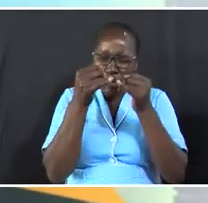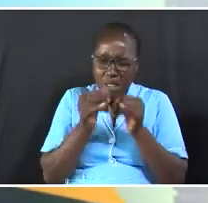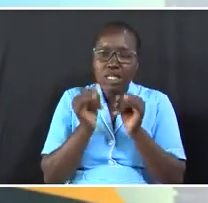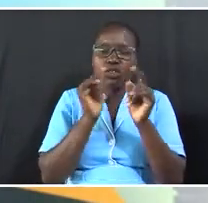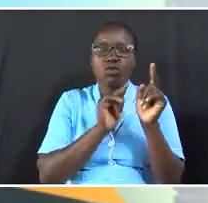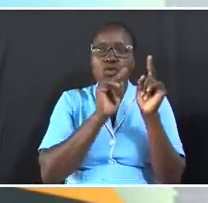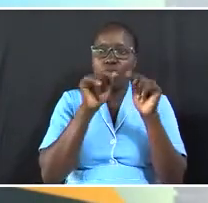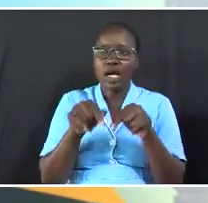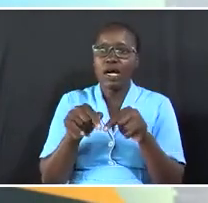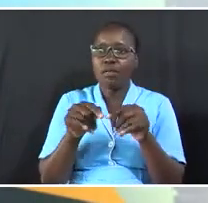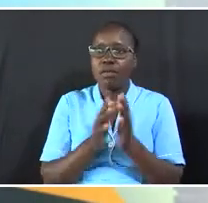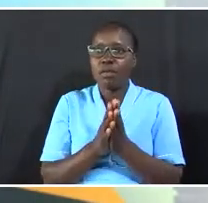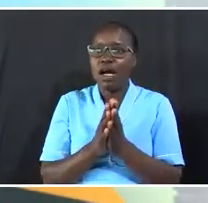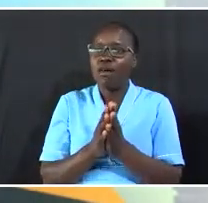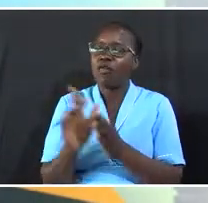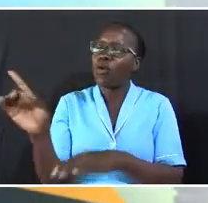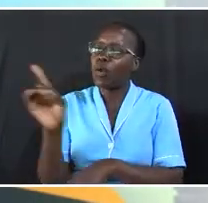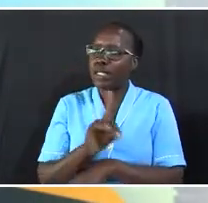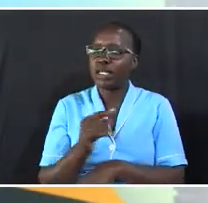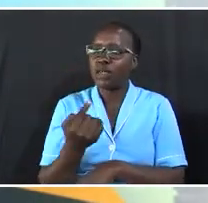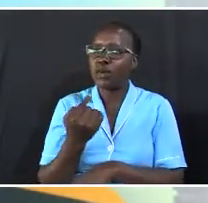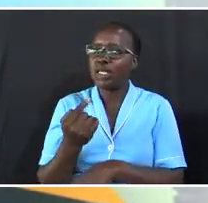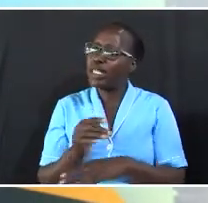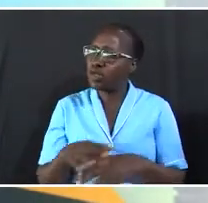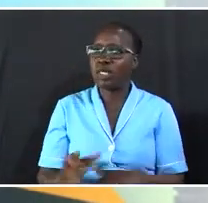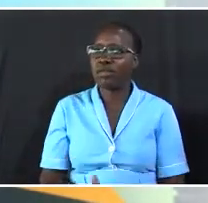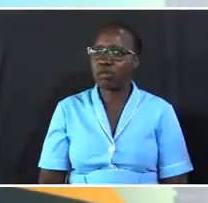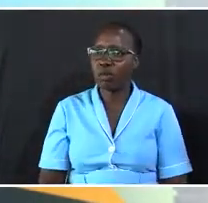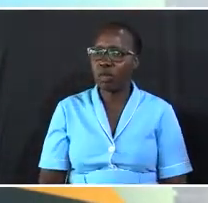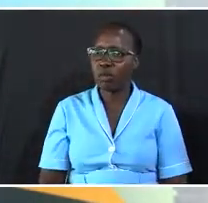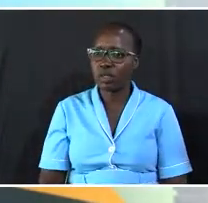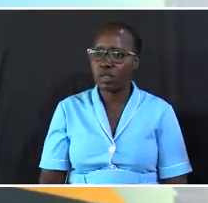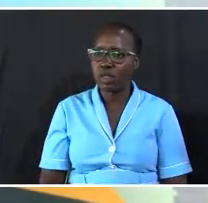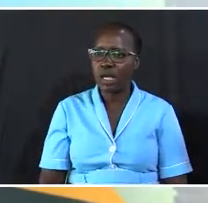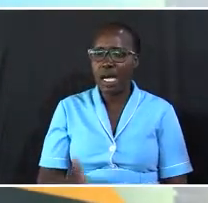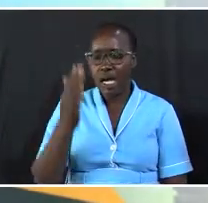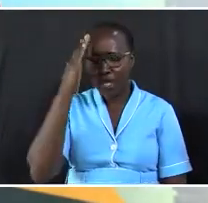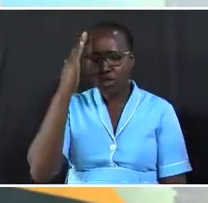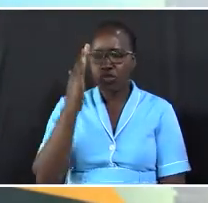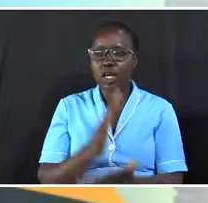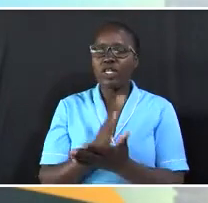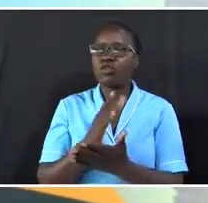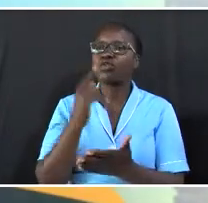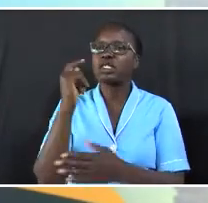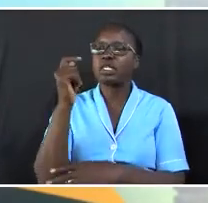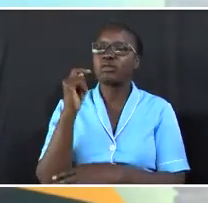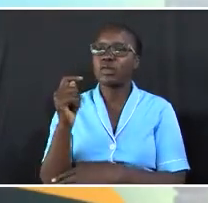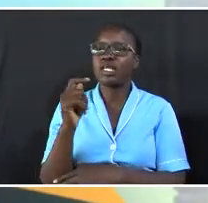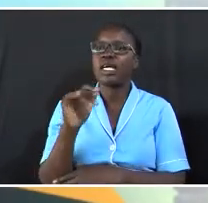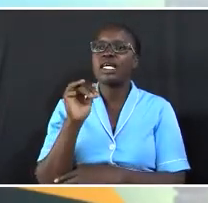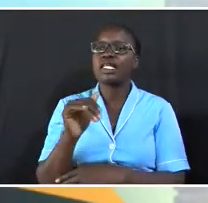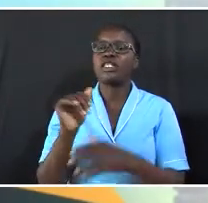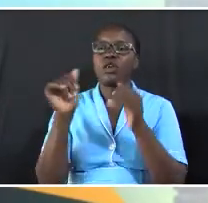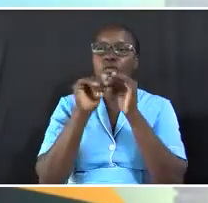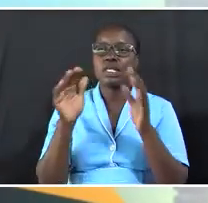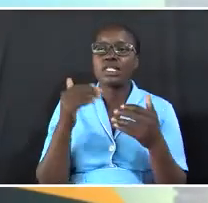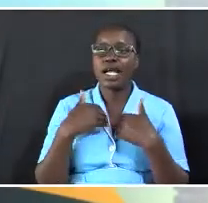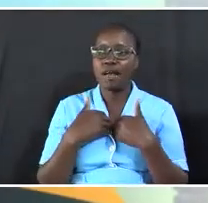come, even one day, I know that you are a true testimony that we have been